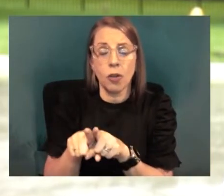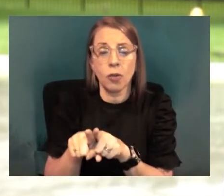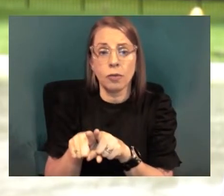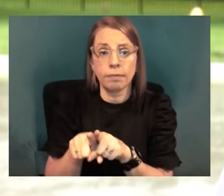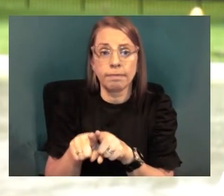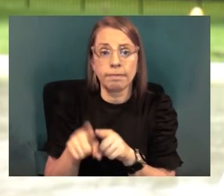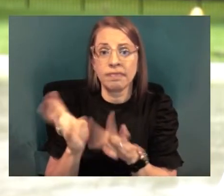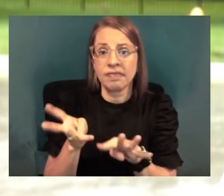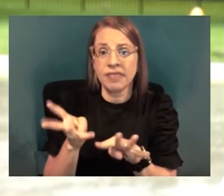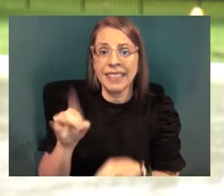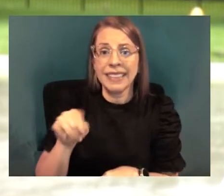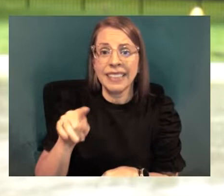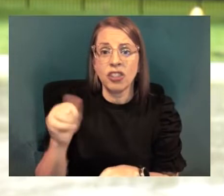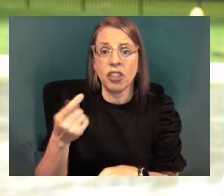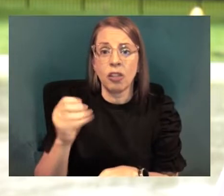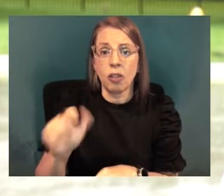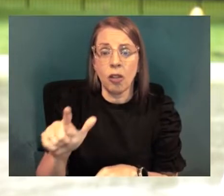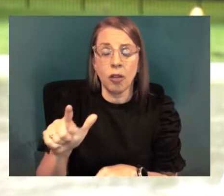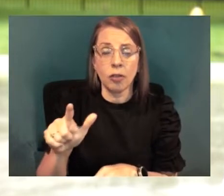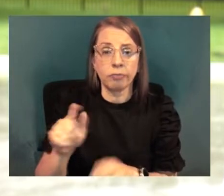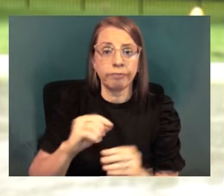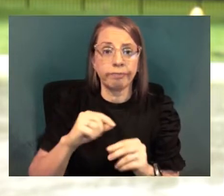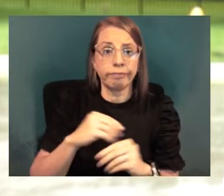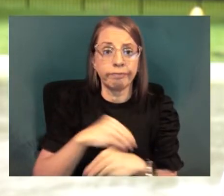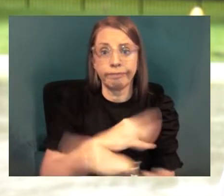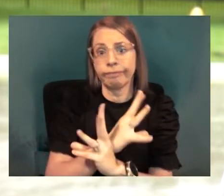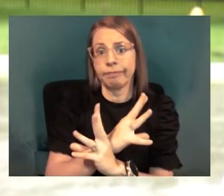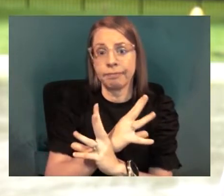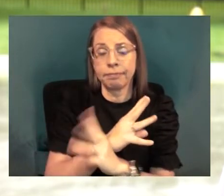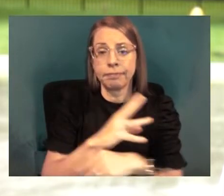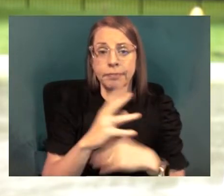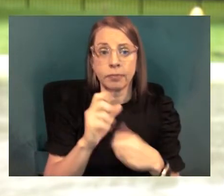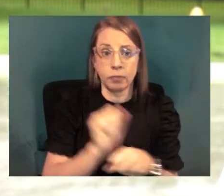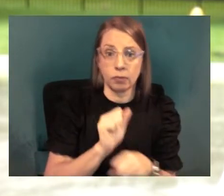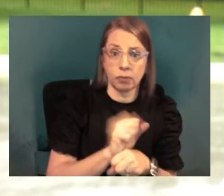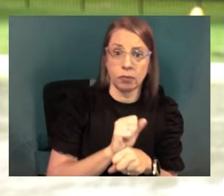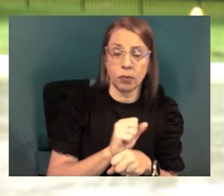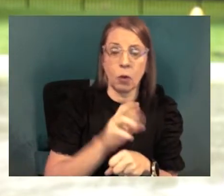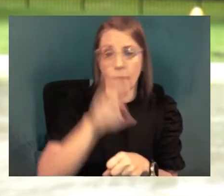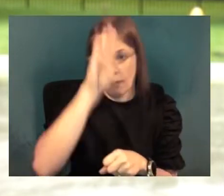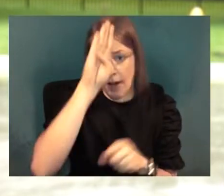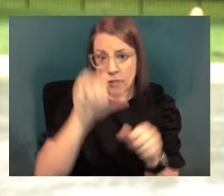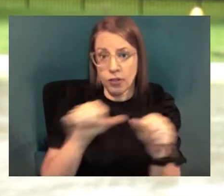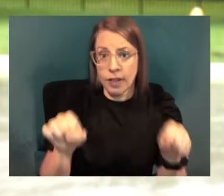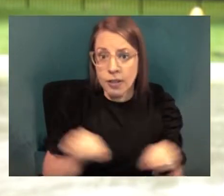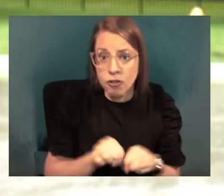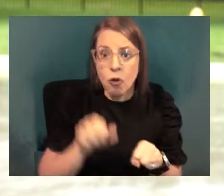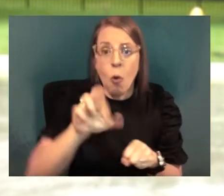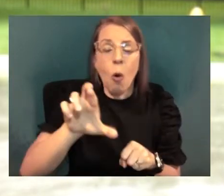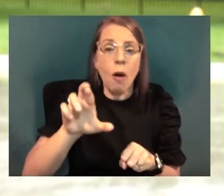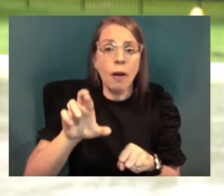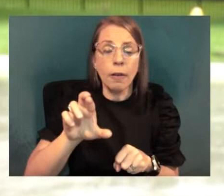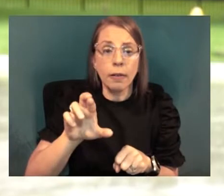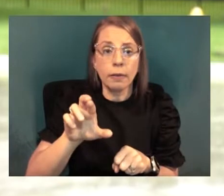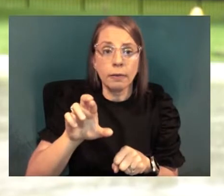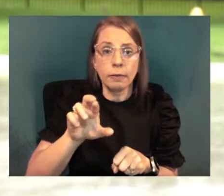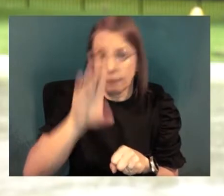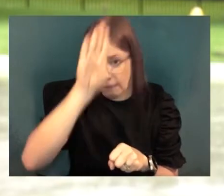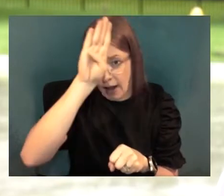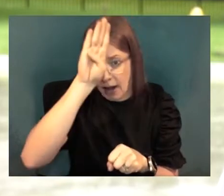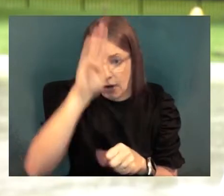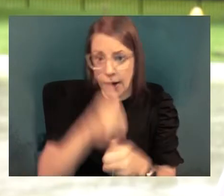can either give them in person or at works, or we can give them from a fire station or fire administration. Gave us a lot of